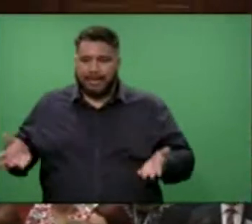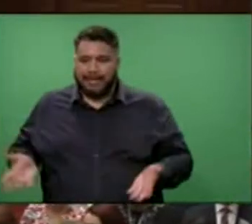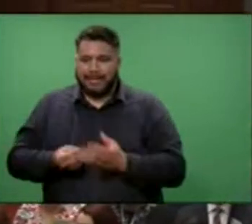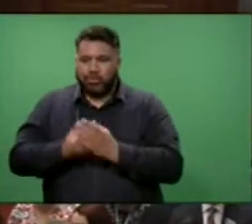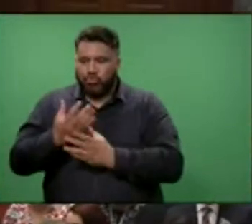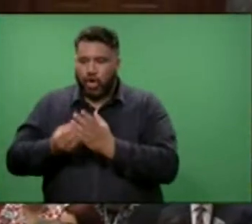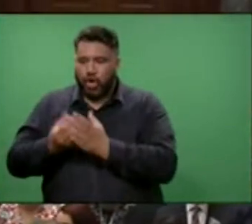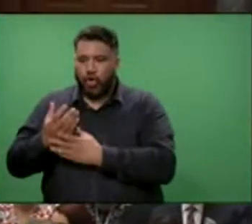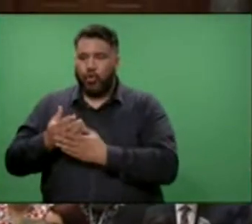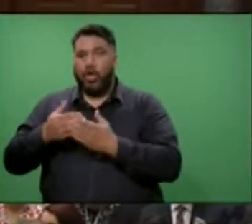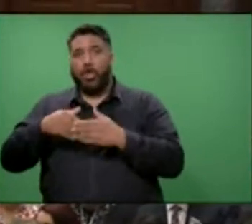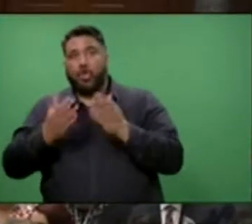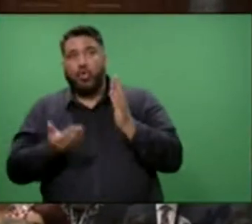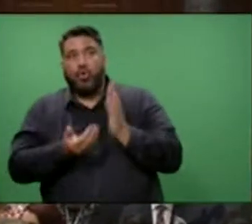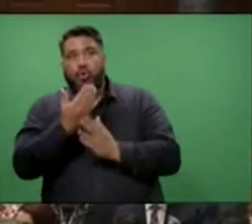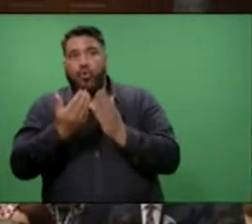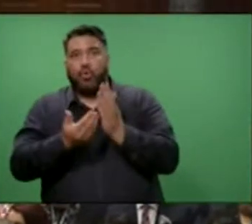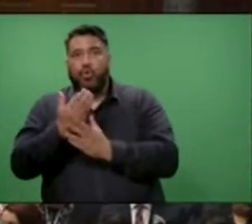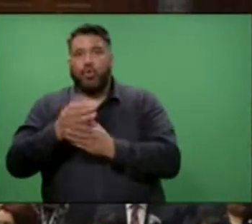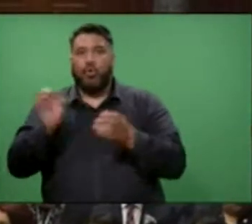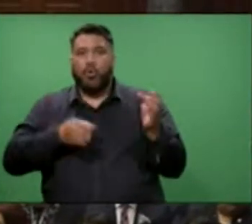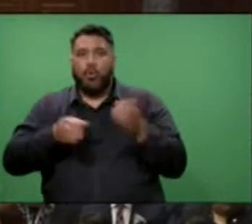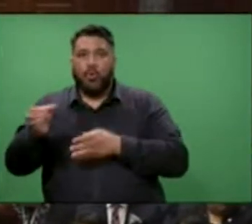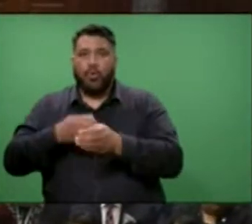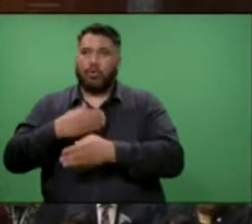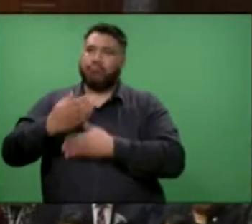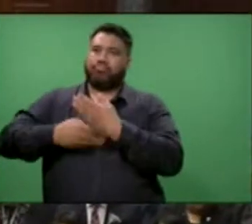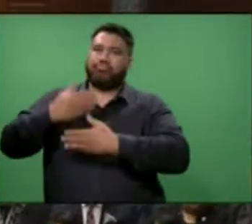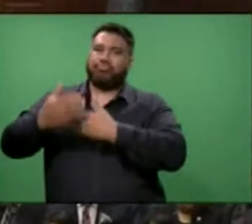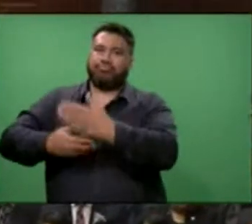creating openings for new ones.